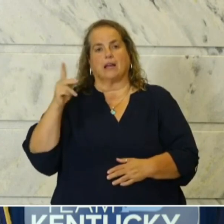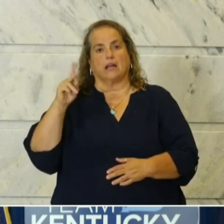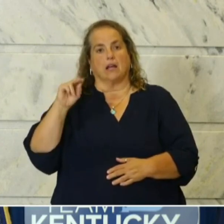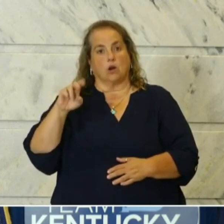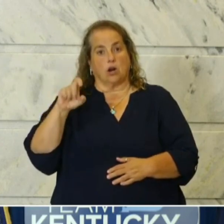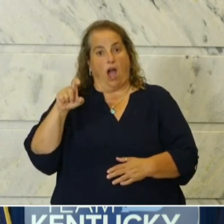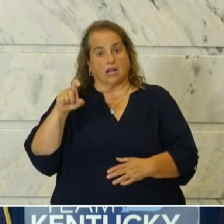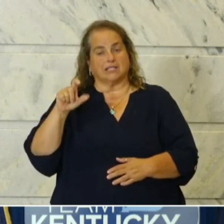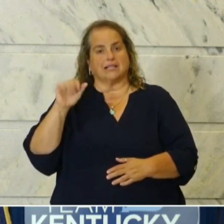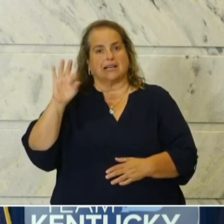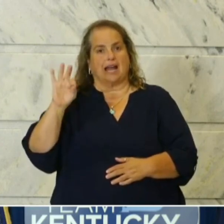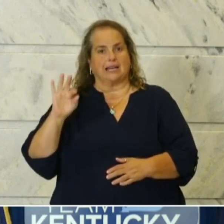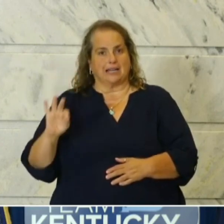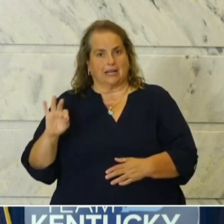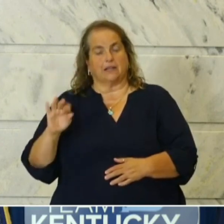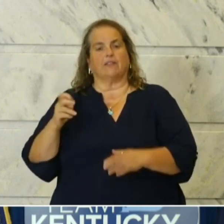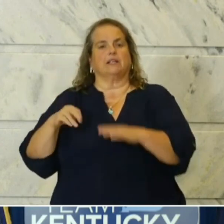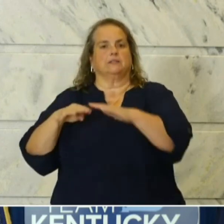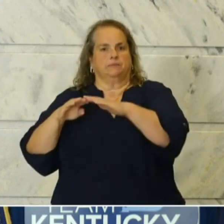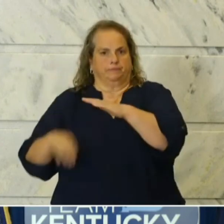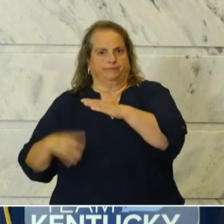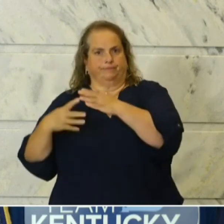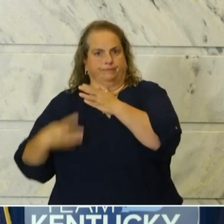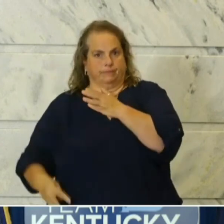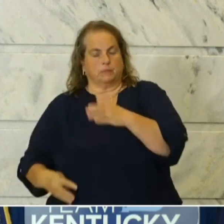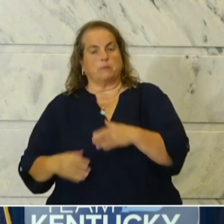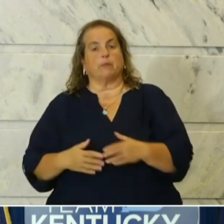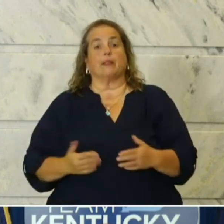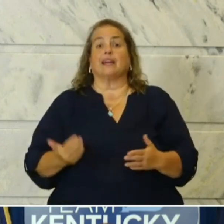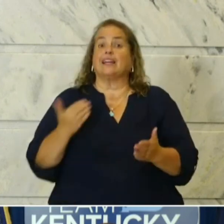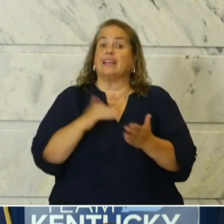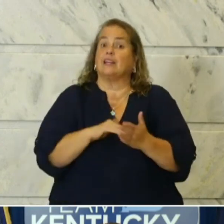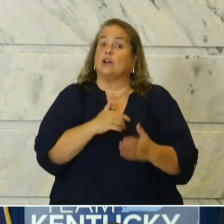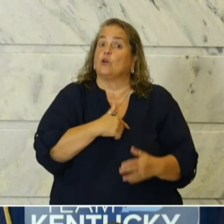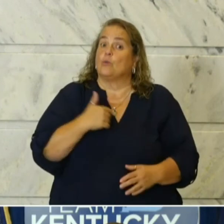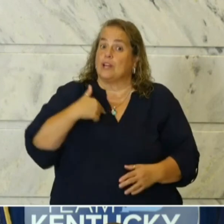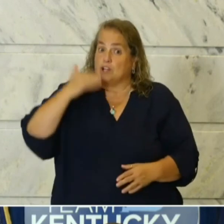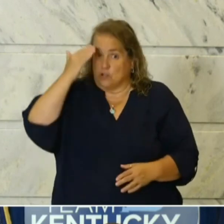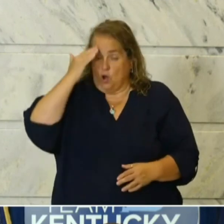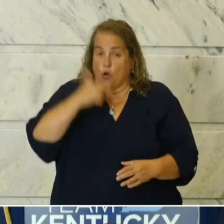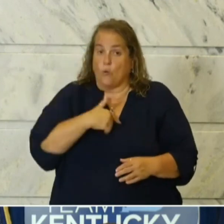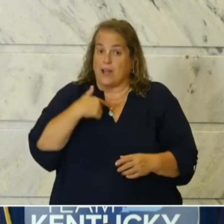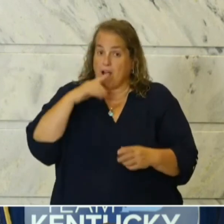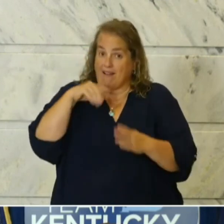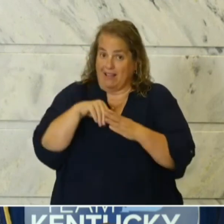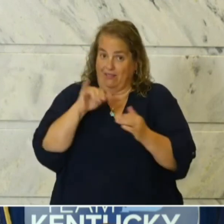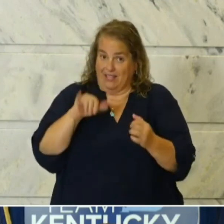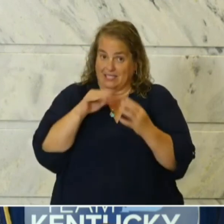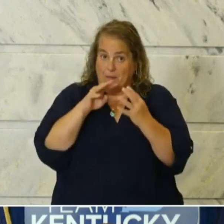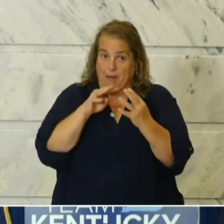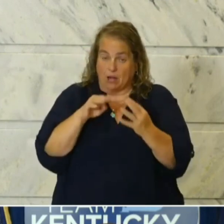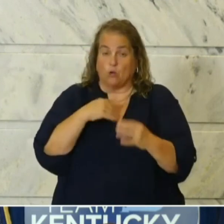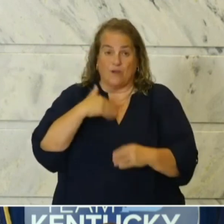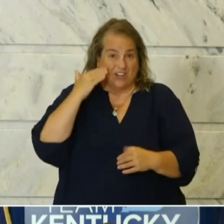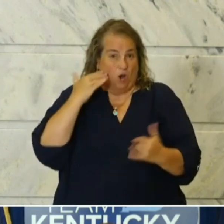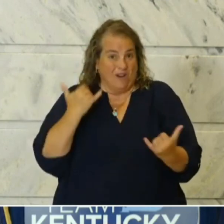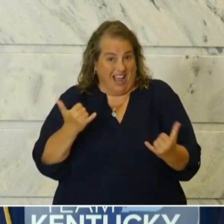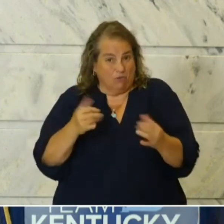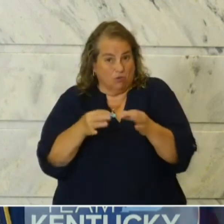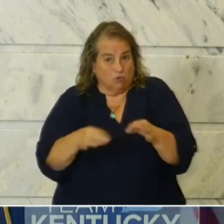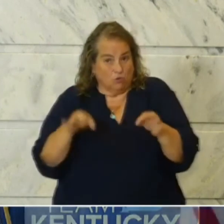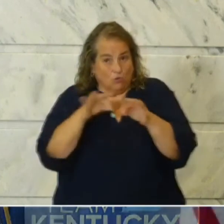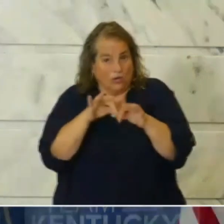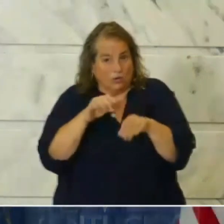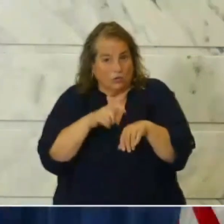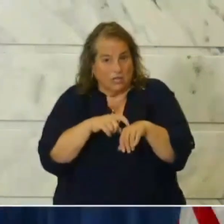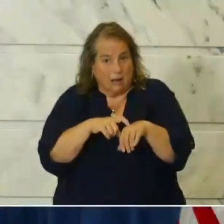9. So again, we know that we are in this battle. We know now is a critical time. It